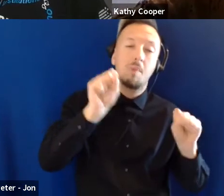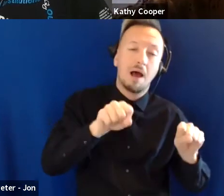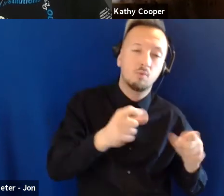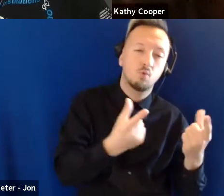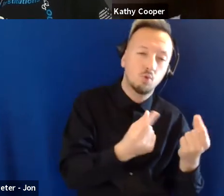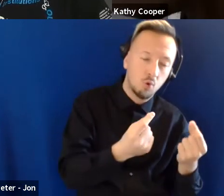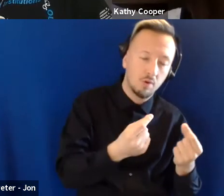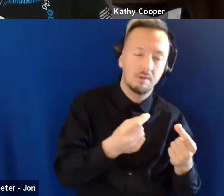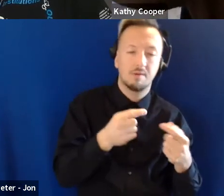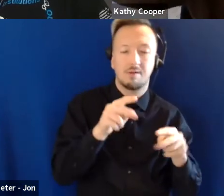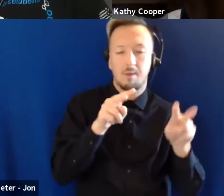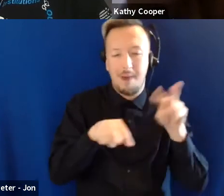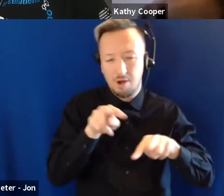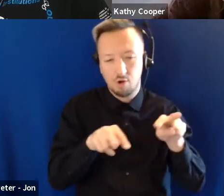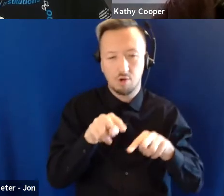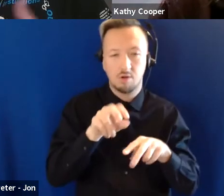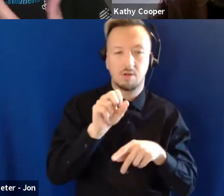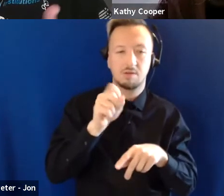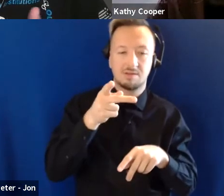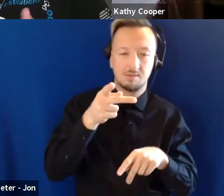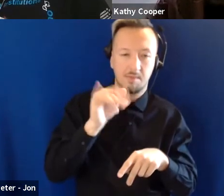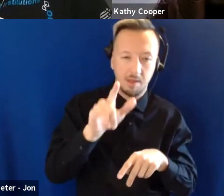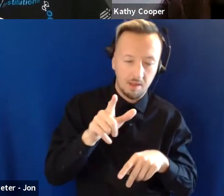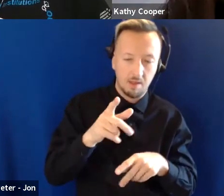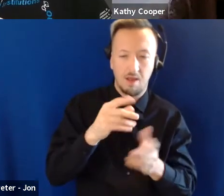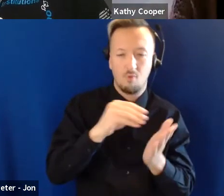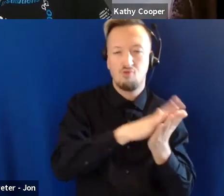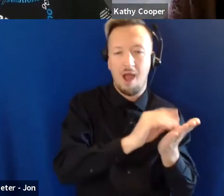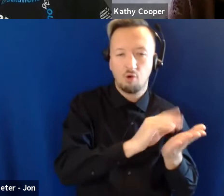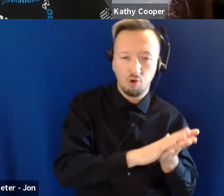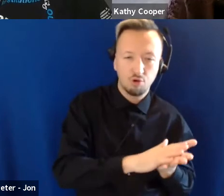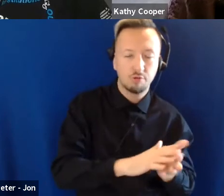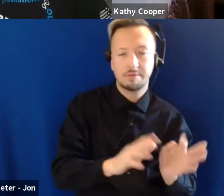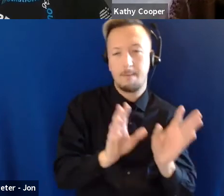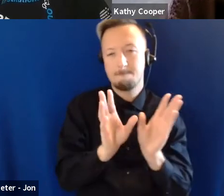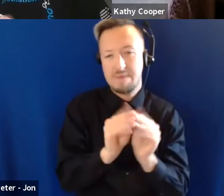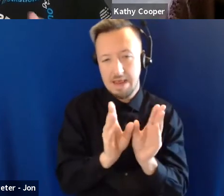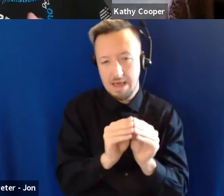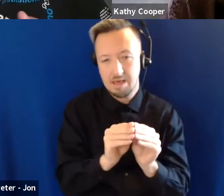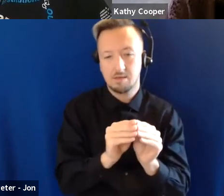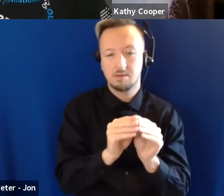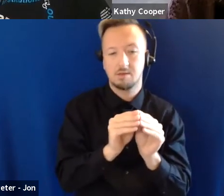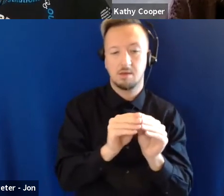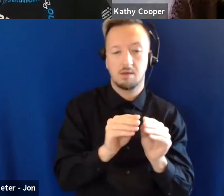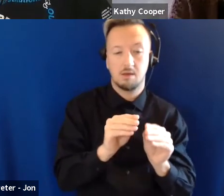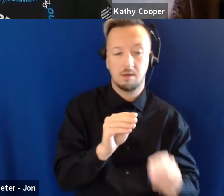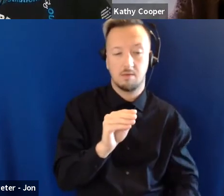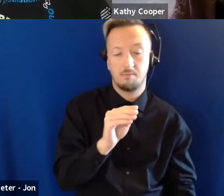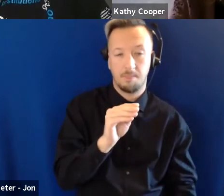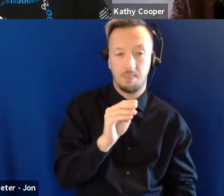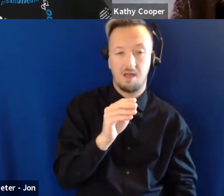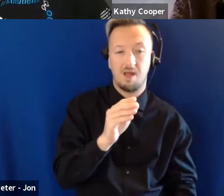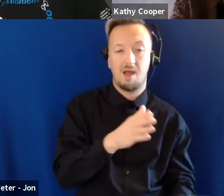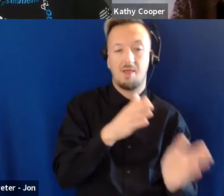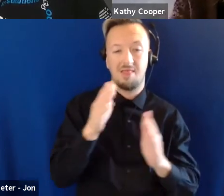and monitoring and reviewing of the spill, keeping records, having meetings. And then this additional